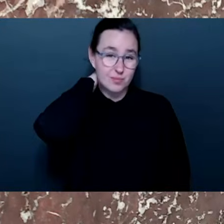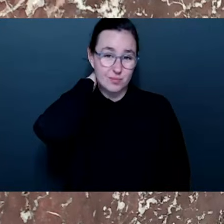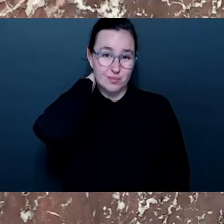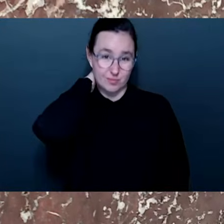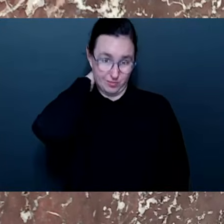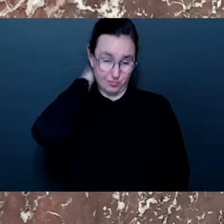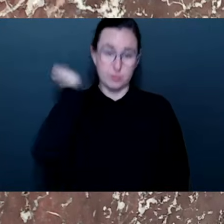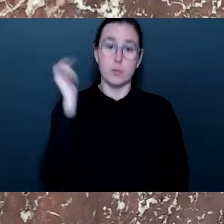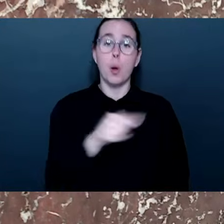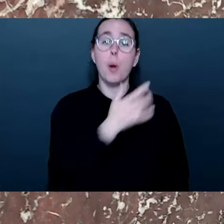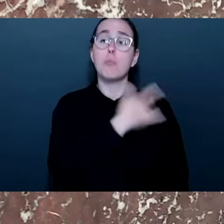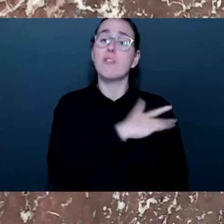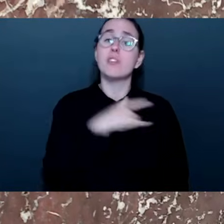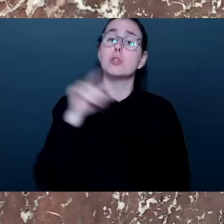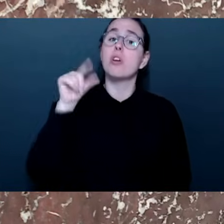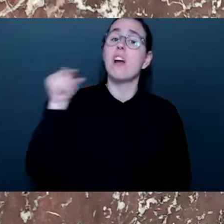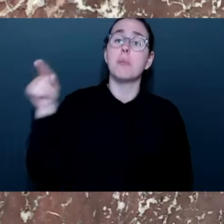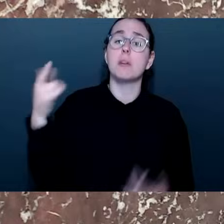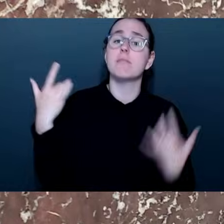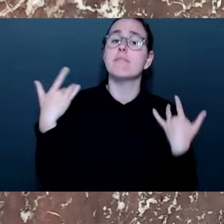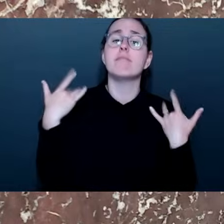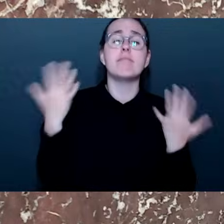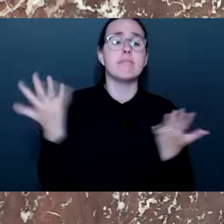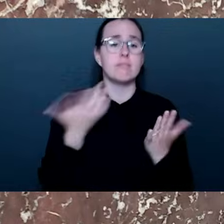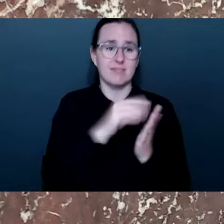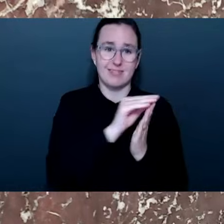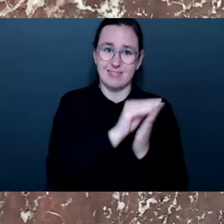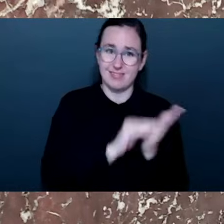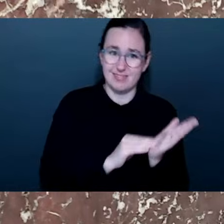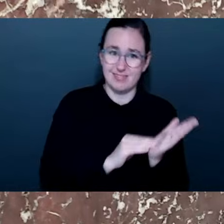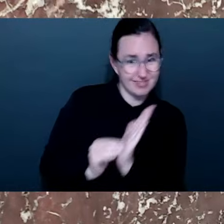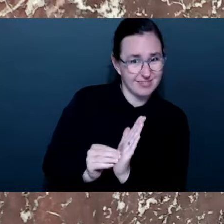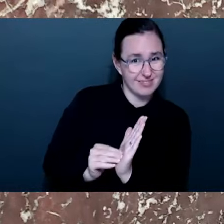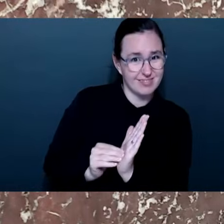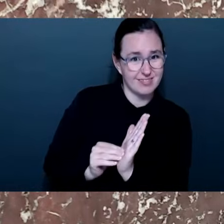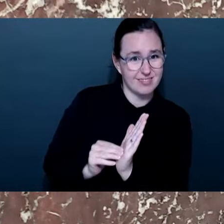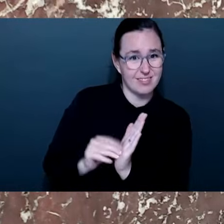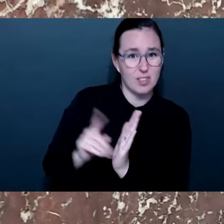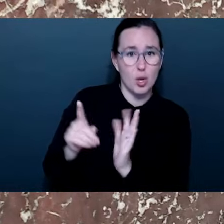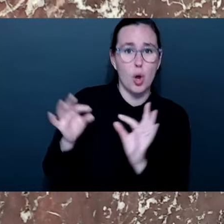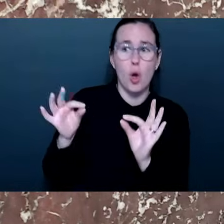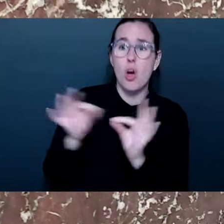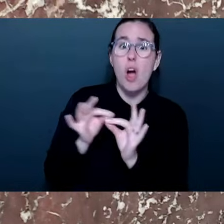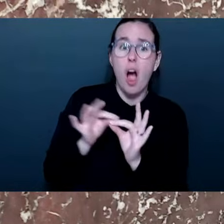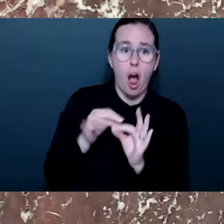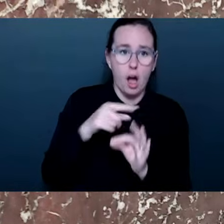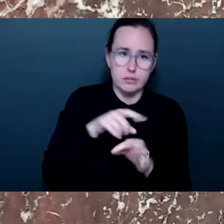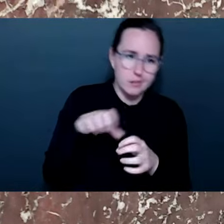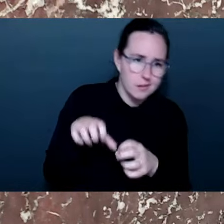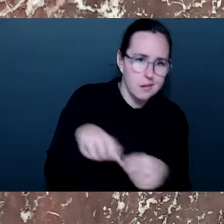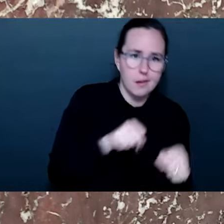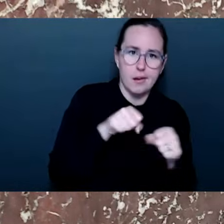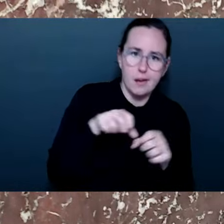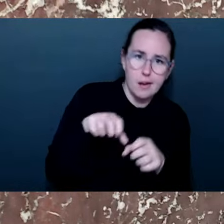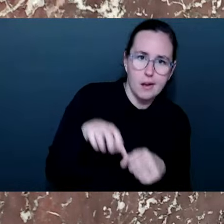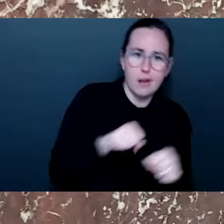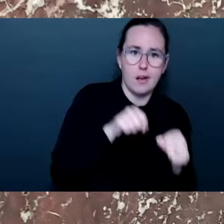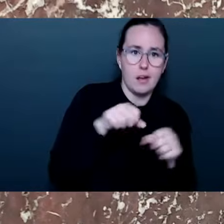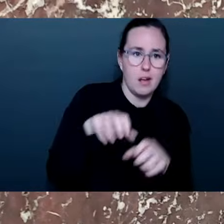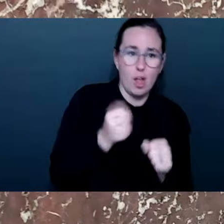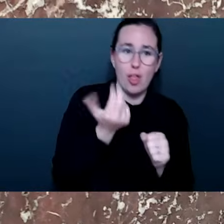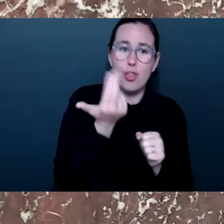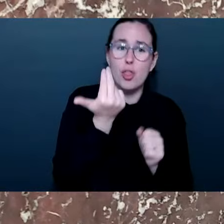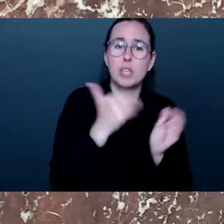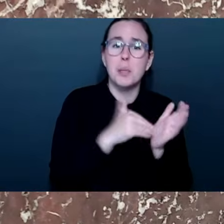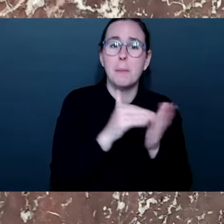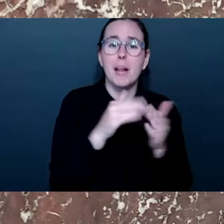period was $13 million. Vancouver, we heard today, is $8 million just for the downtown east side of downloading. In fact, they're trying to find